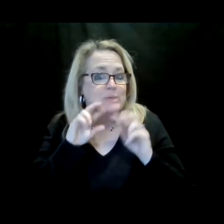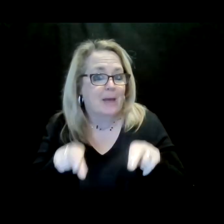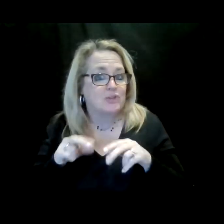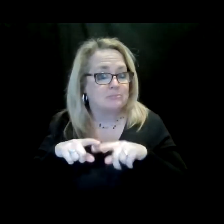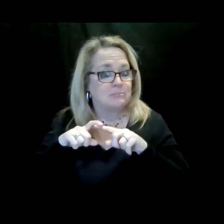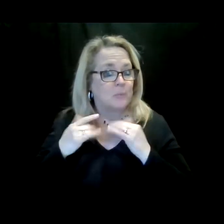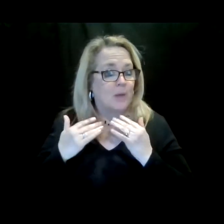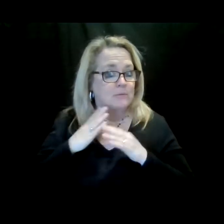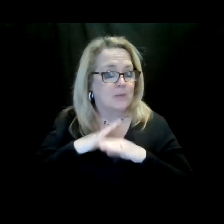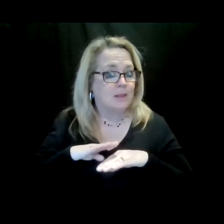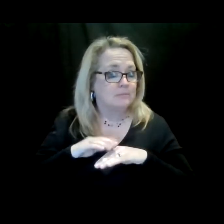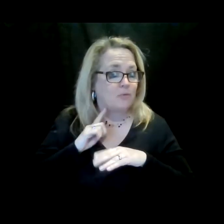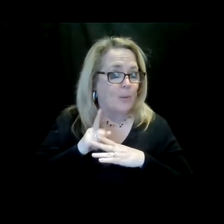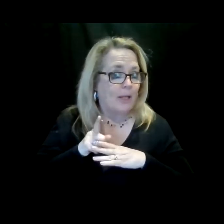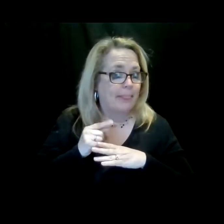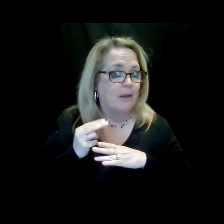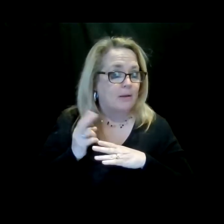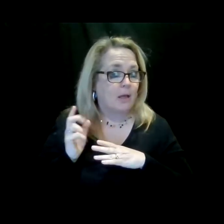and encouraging him to participate.